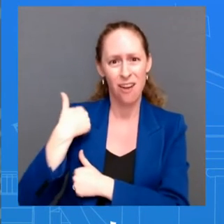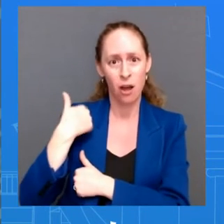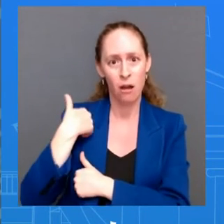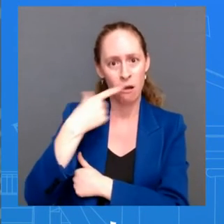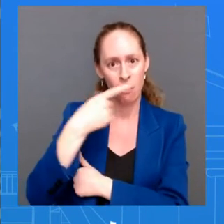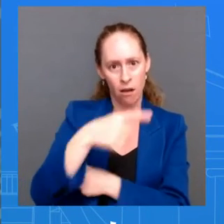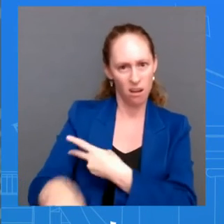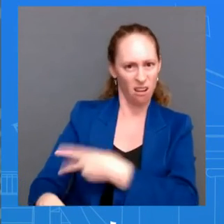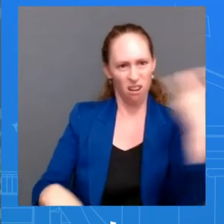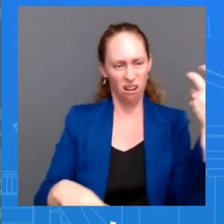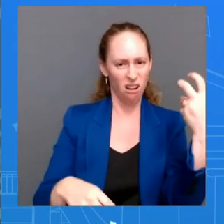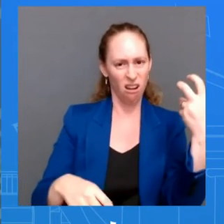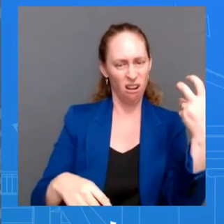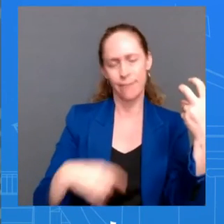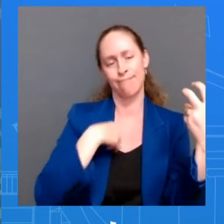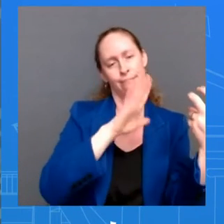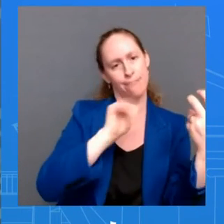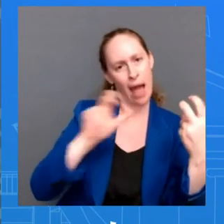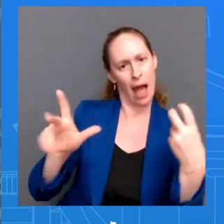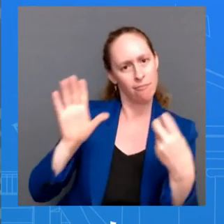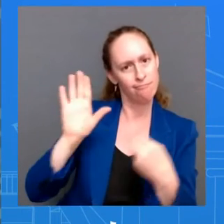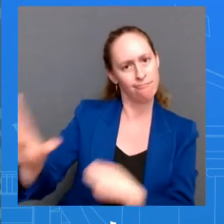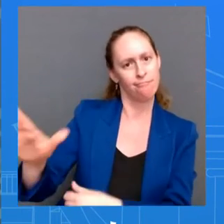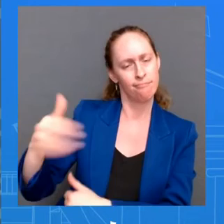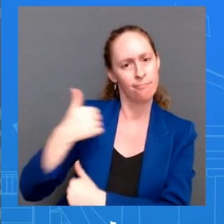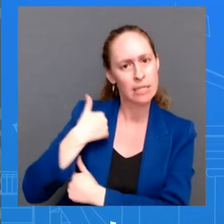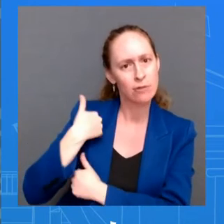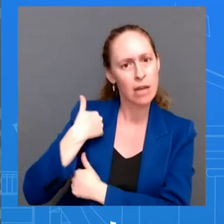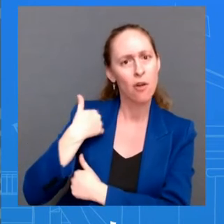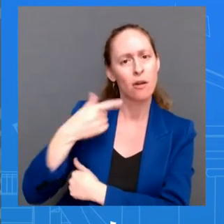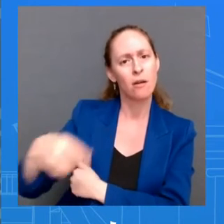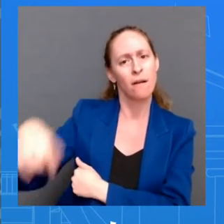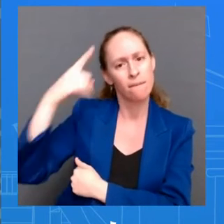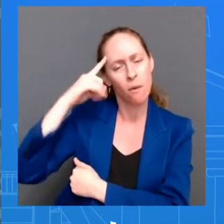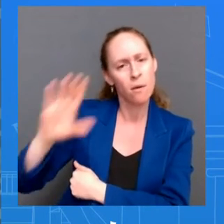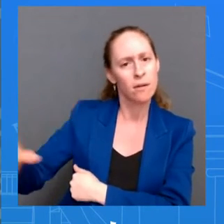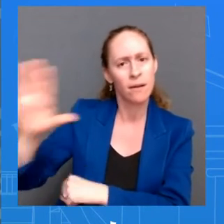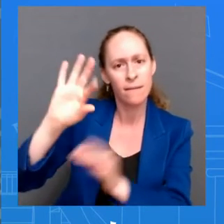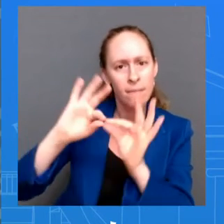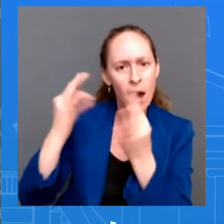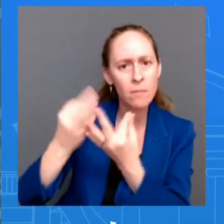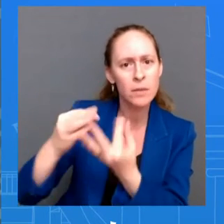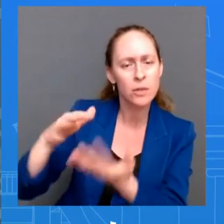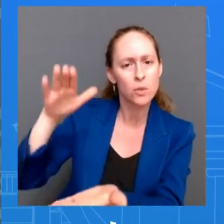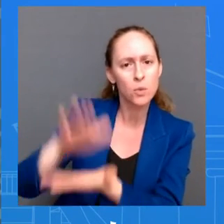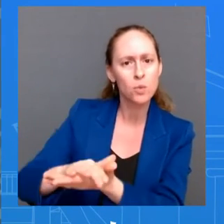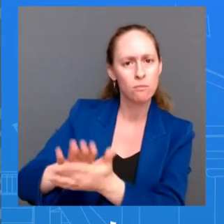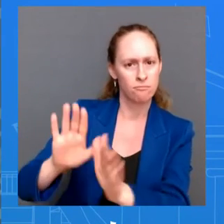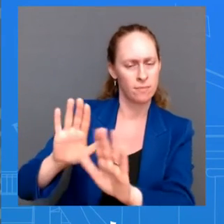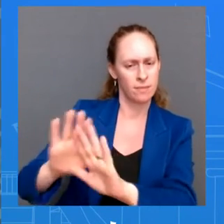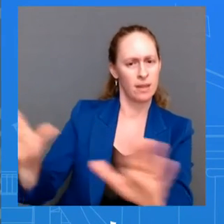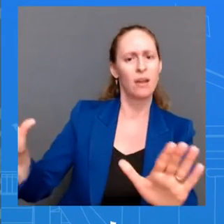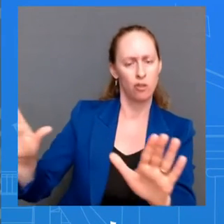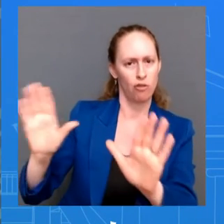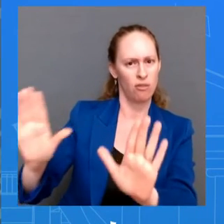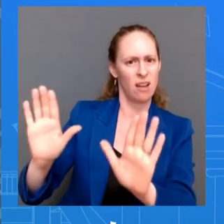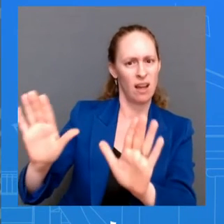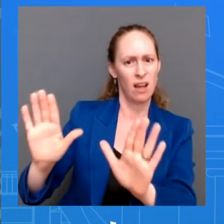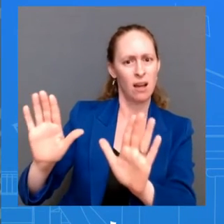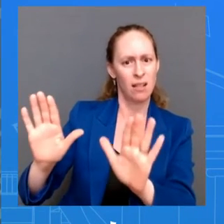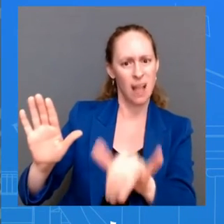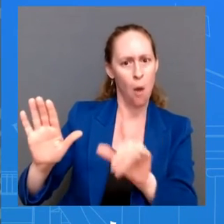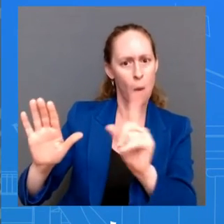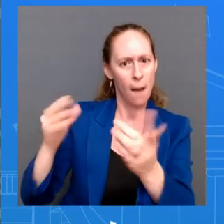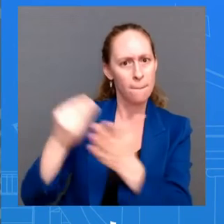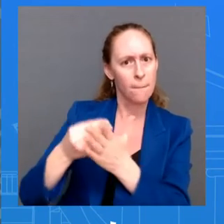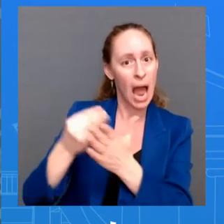for schools, for bases. That's what that money was being used. That's what it was taken away from. And so, again, what we're doing is cleaning up